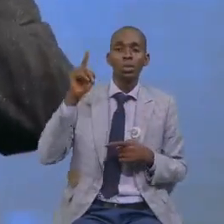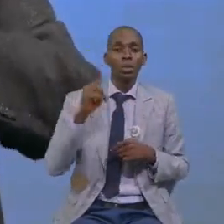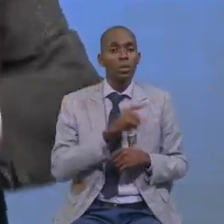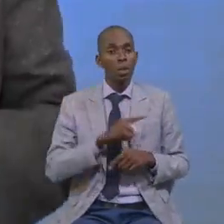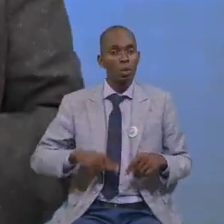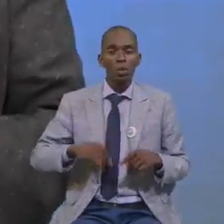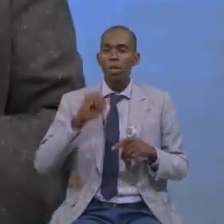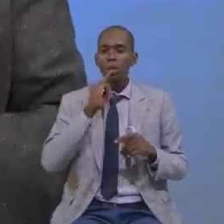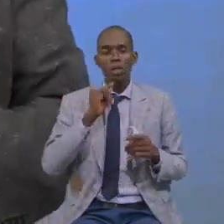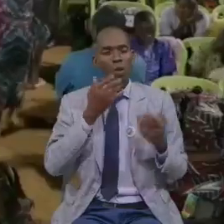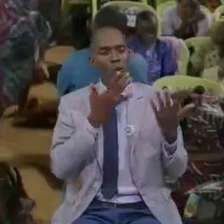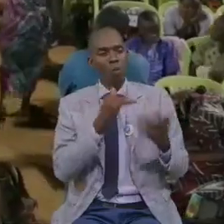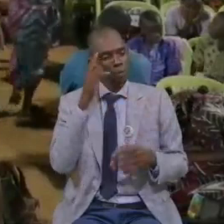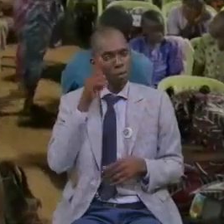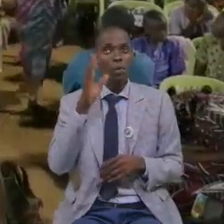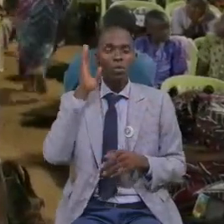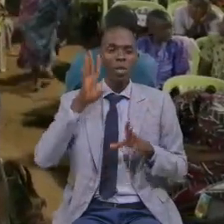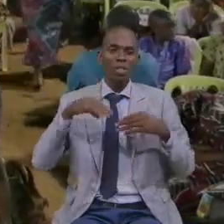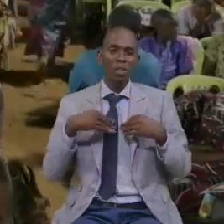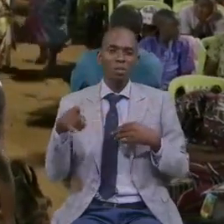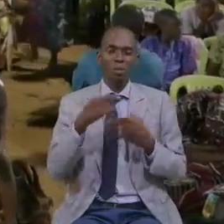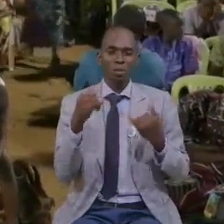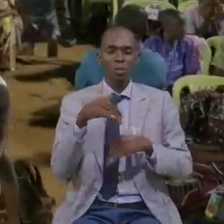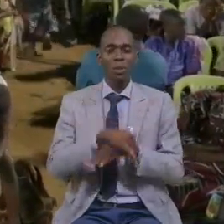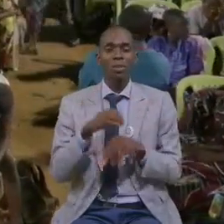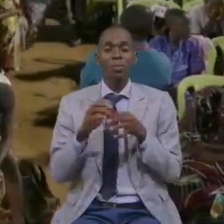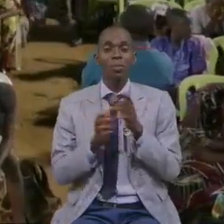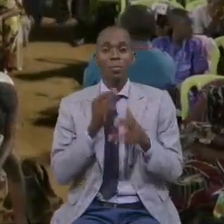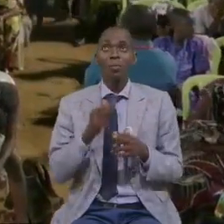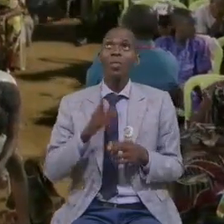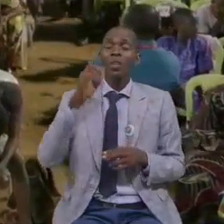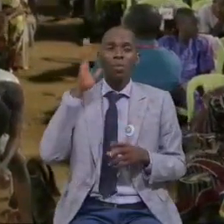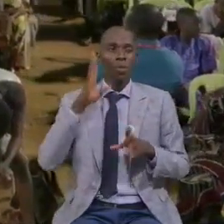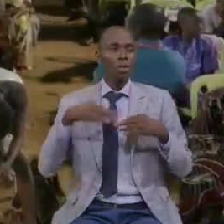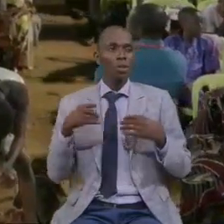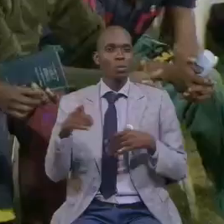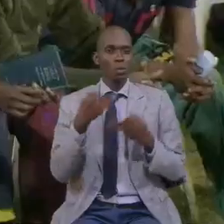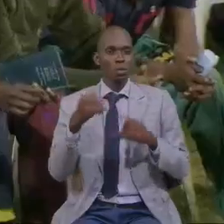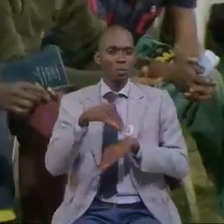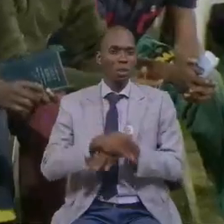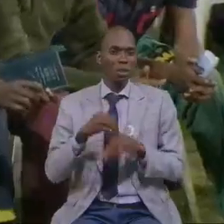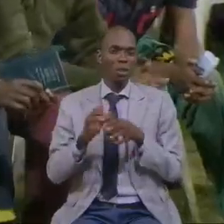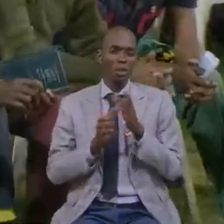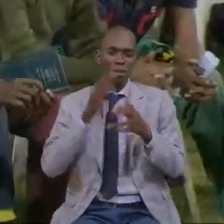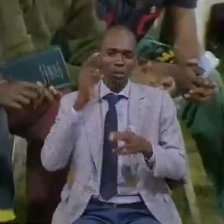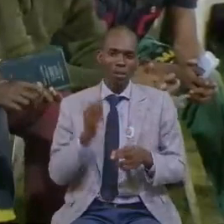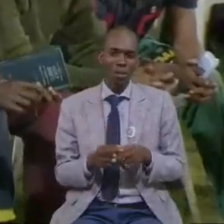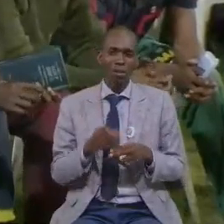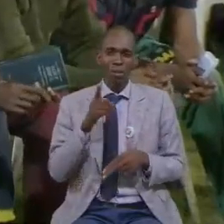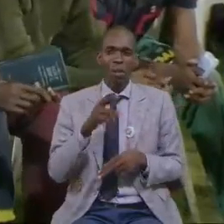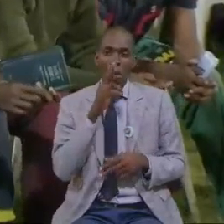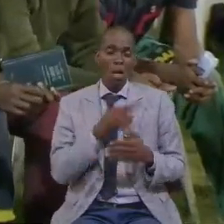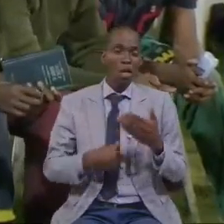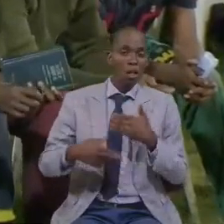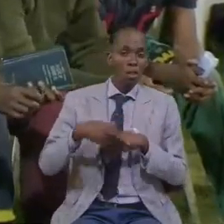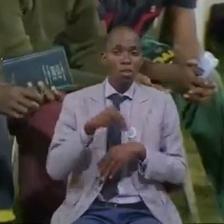for you. He will receive you tonight. I said he will receive you tonight. You are returning, you are